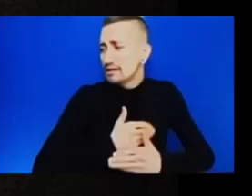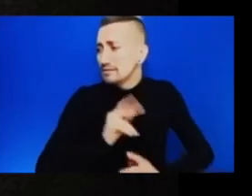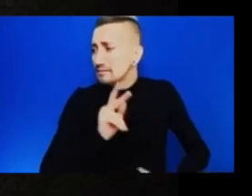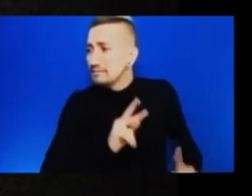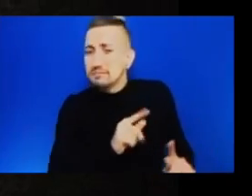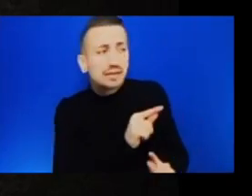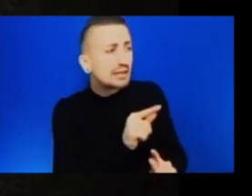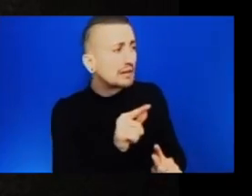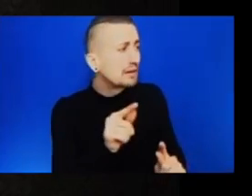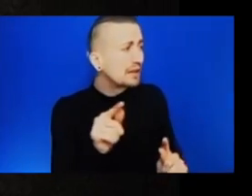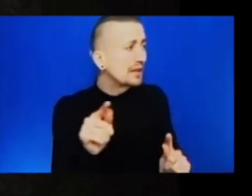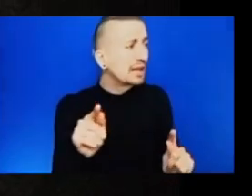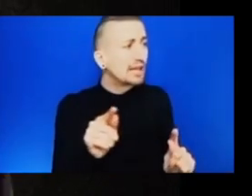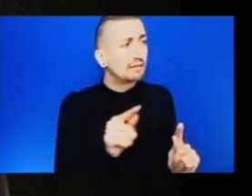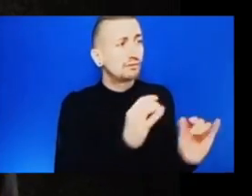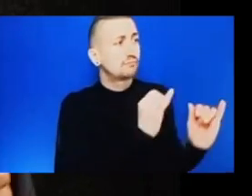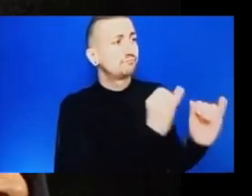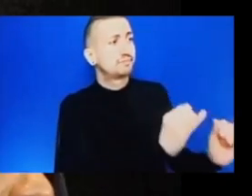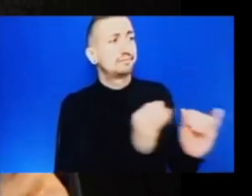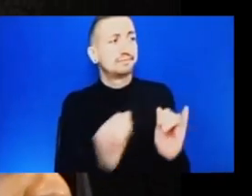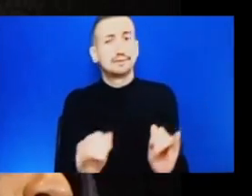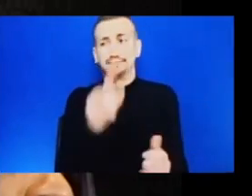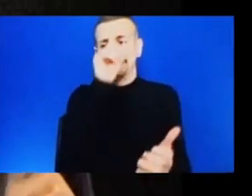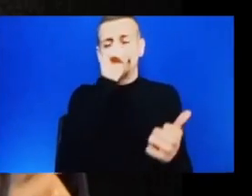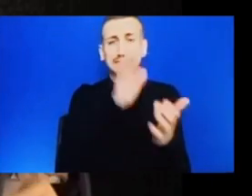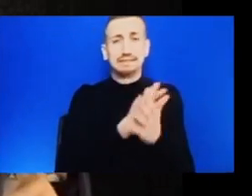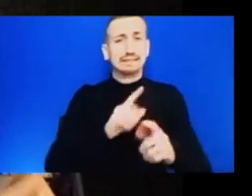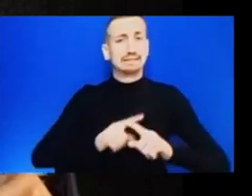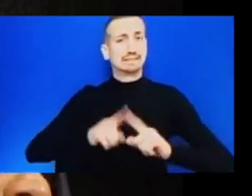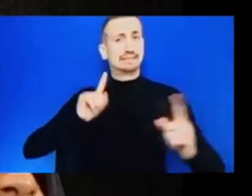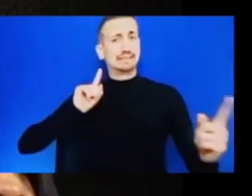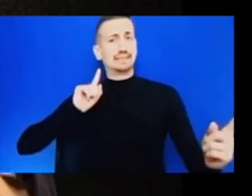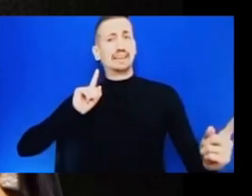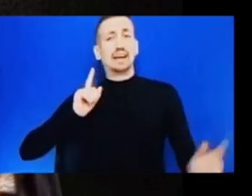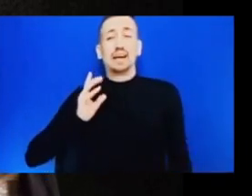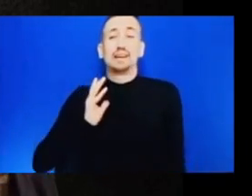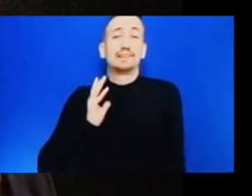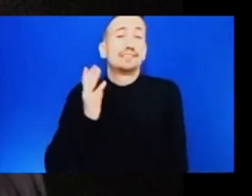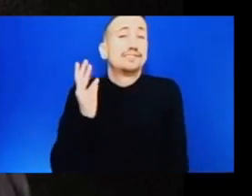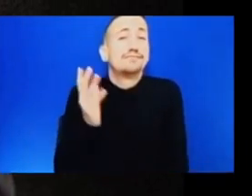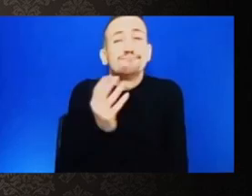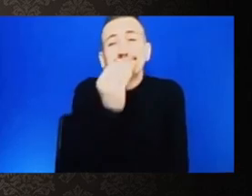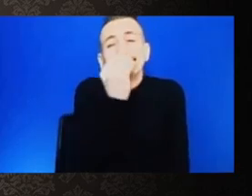go dark and everybody's got their own beliefs.